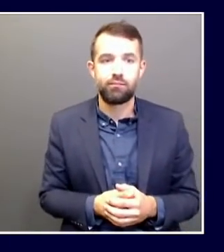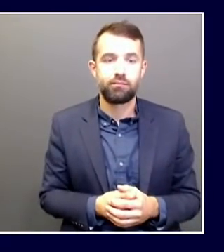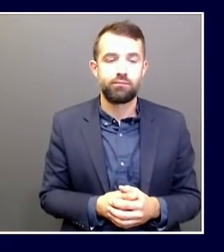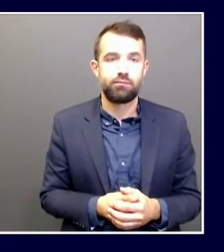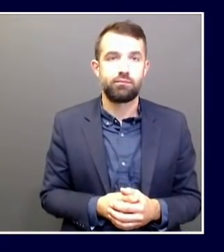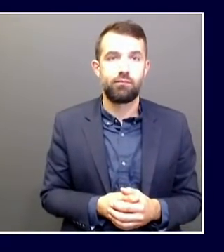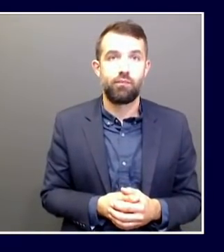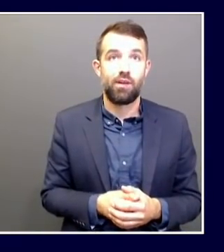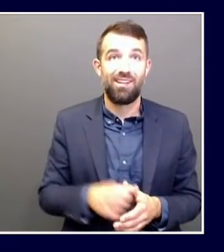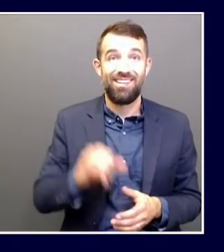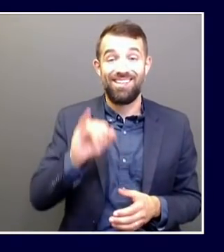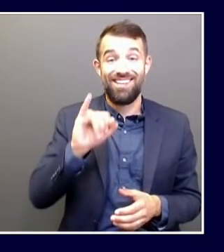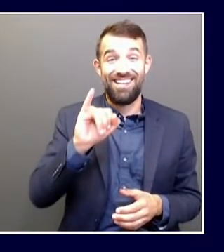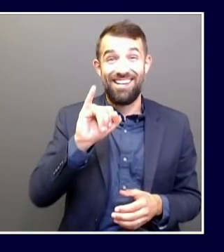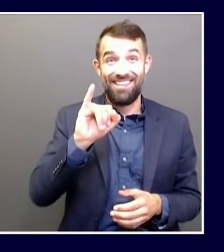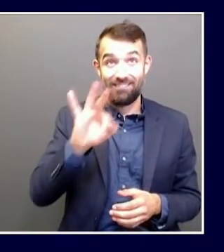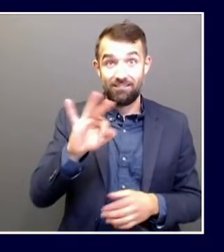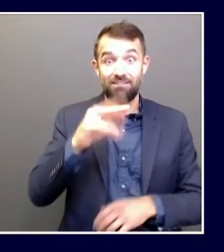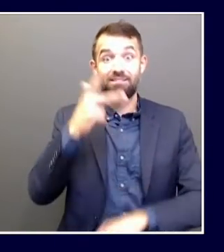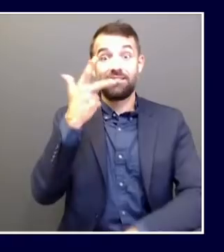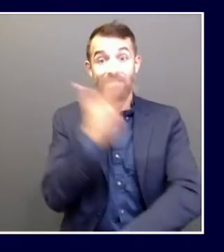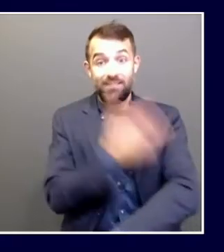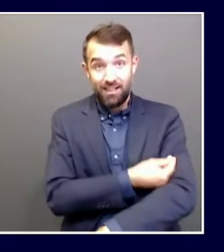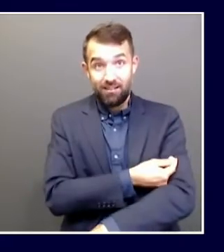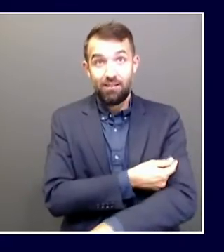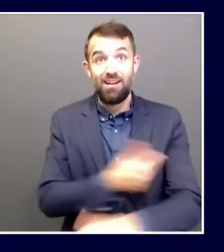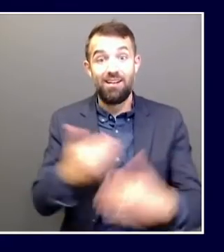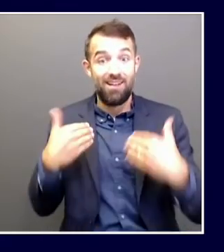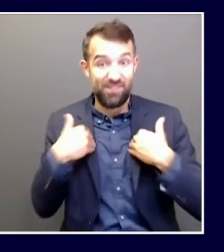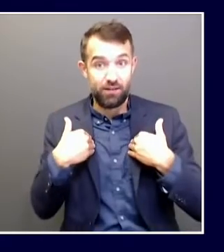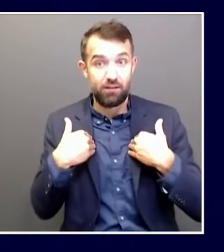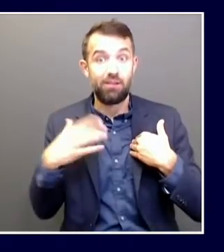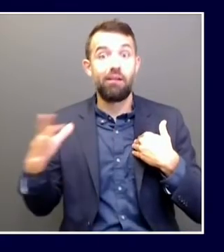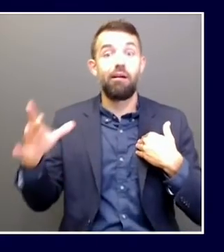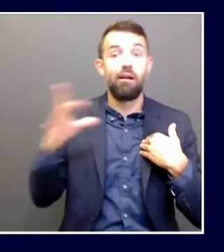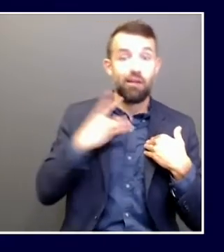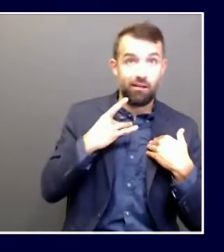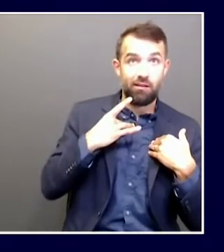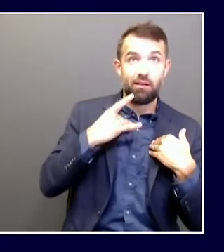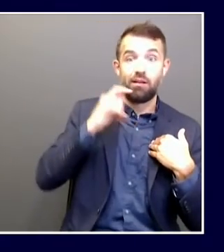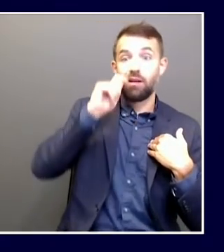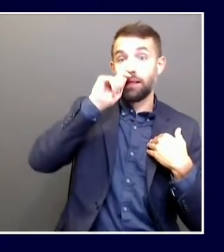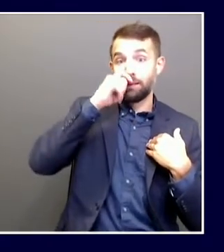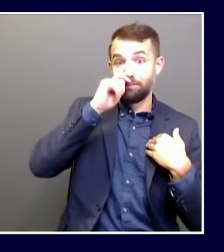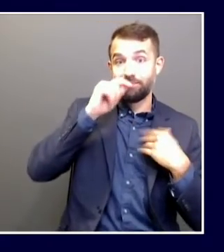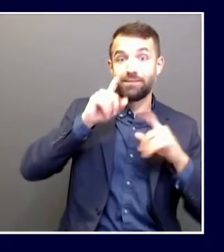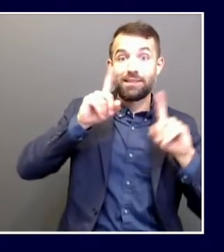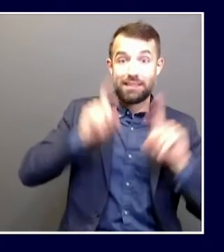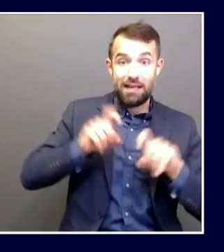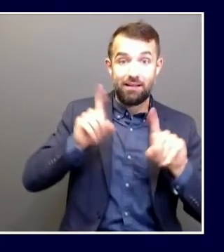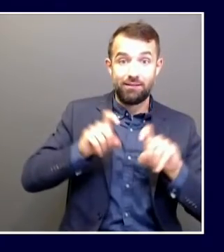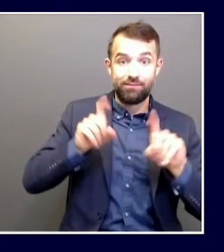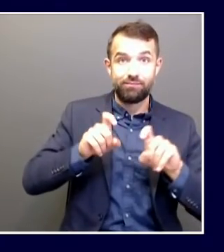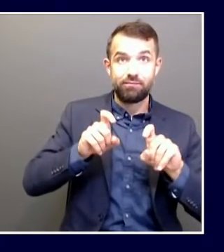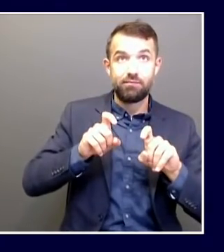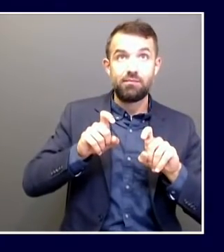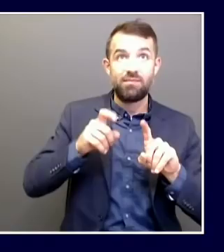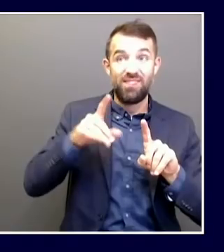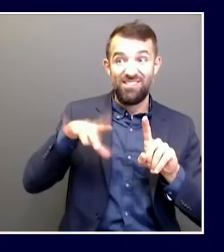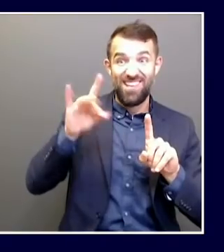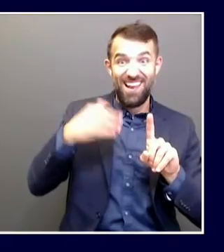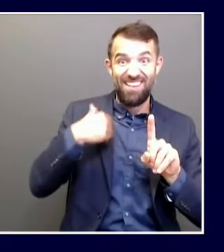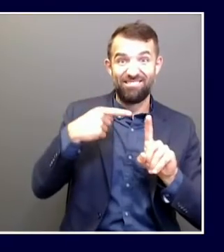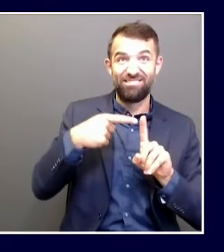the passages of someone who is vaccinated, the likelihood that that virus is what the